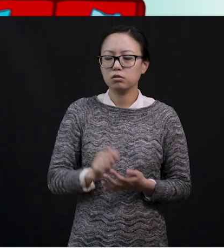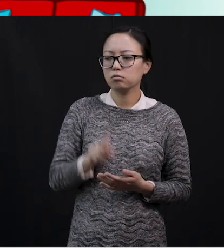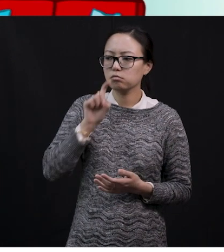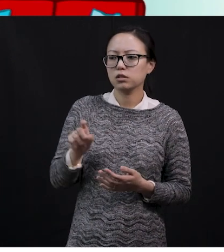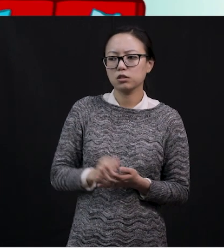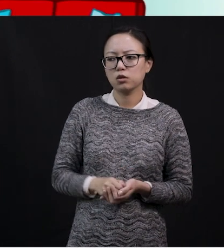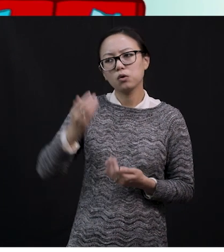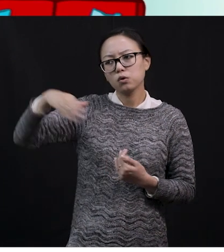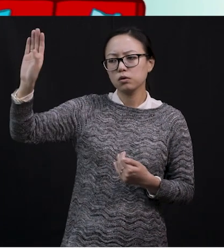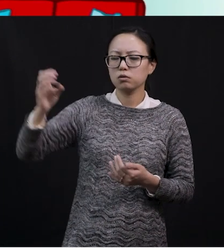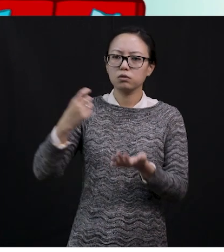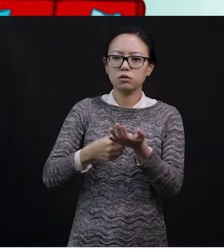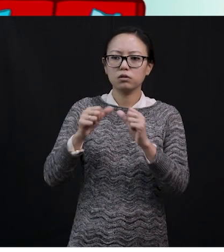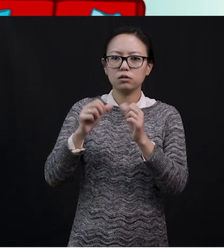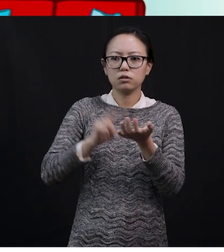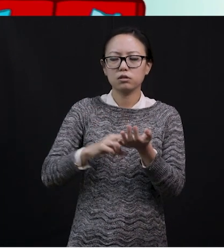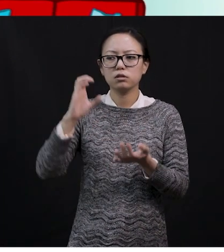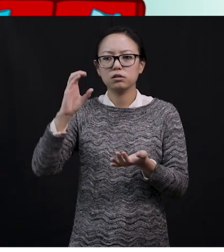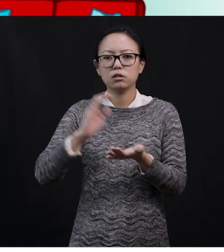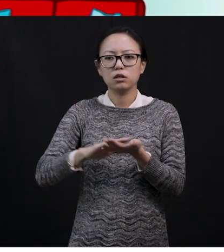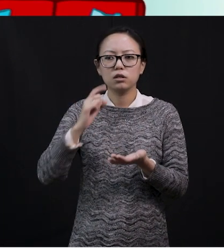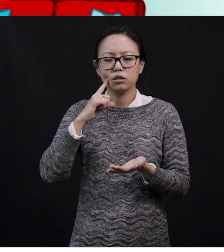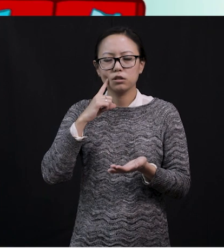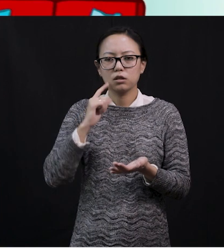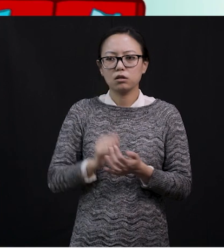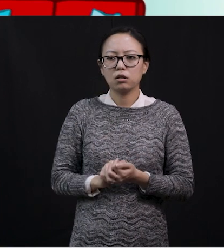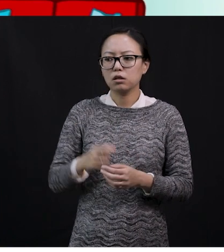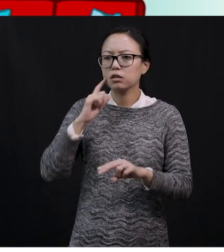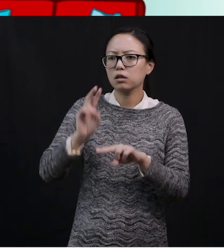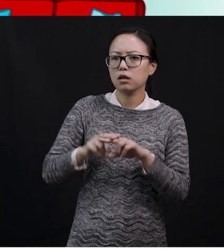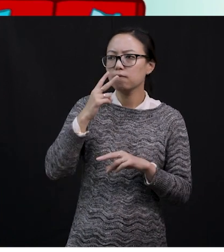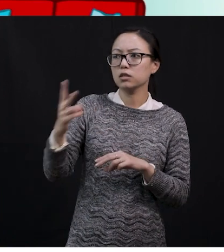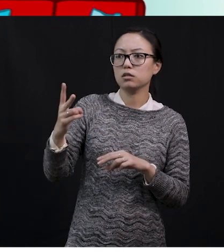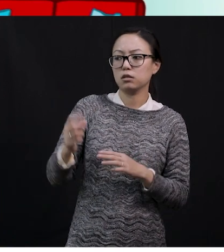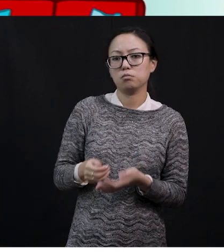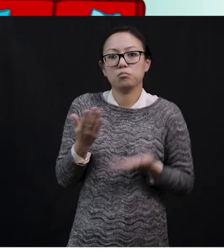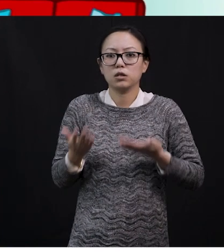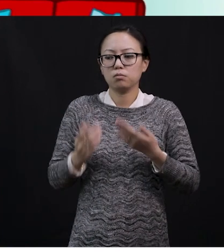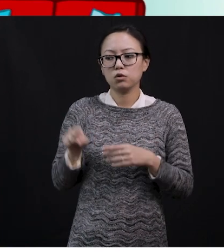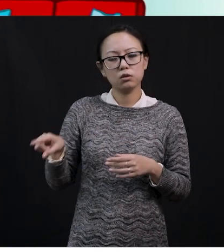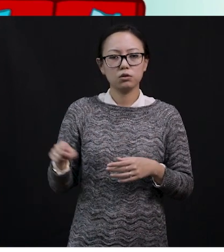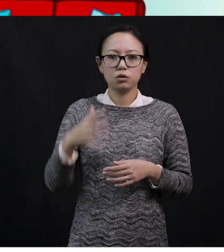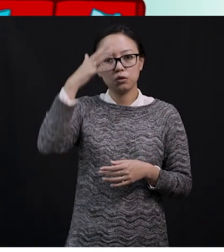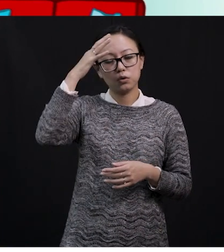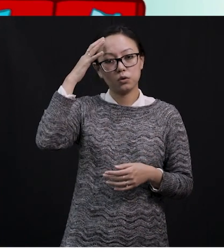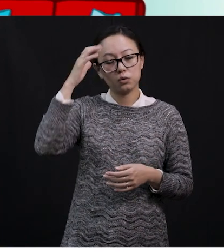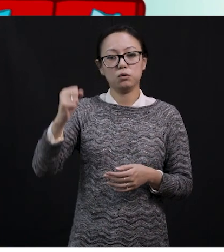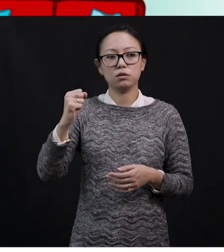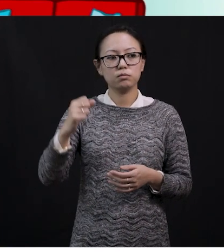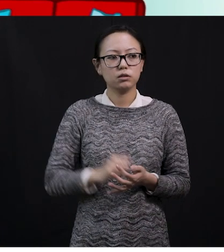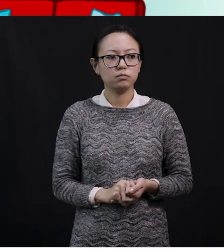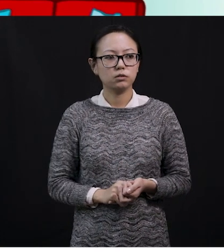And the sight of the place may remind you of your trip. He must go to Ranchi for the same reason that